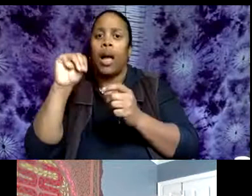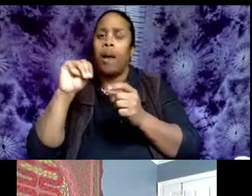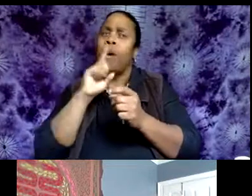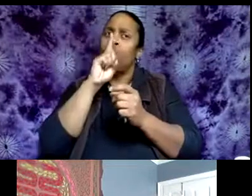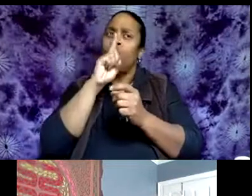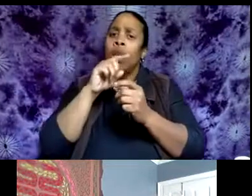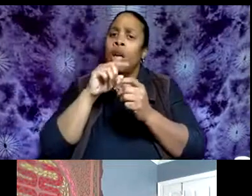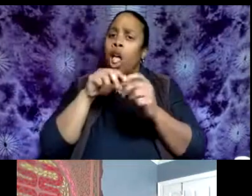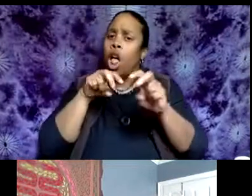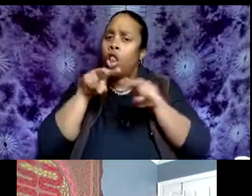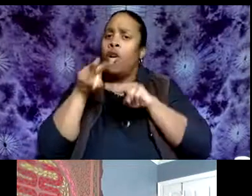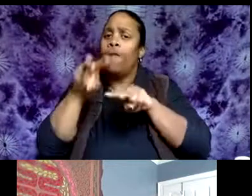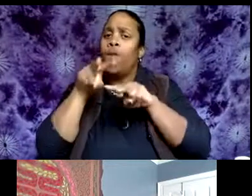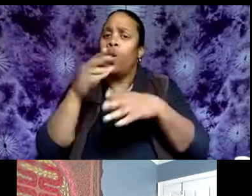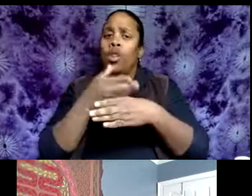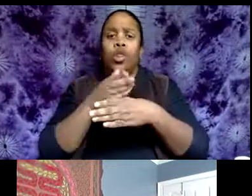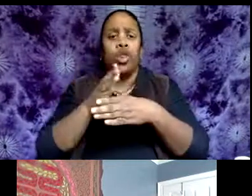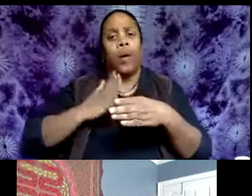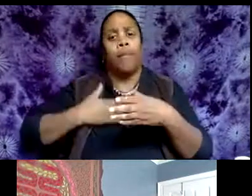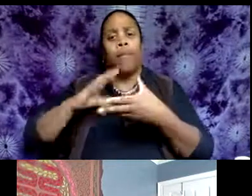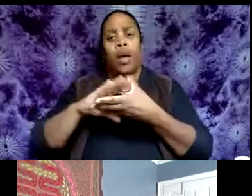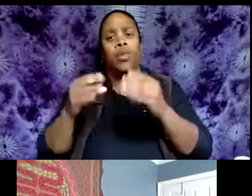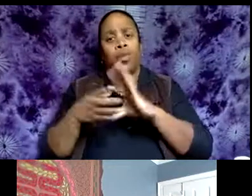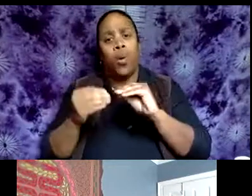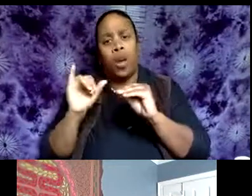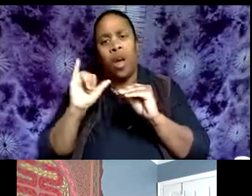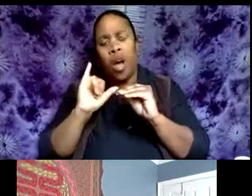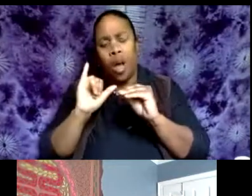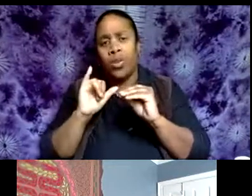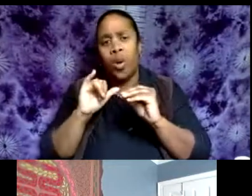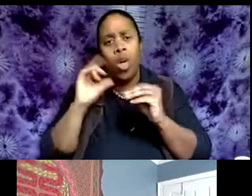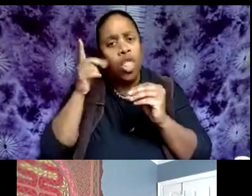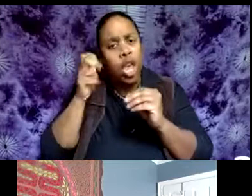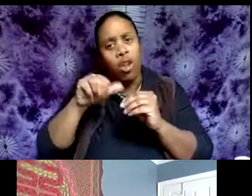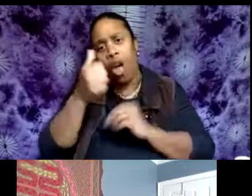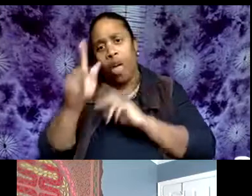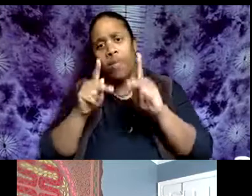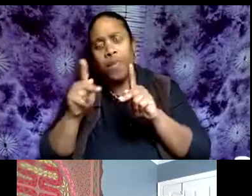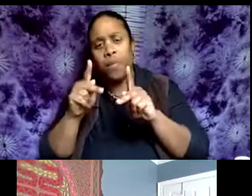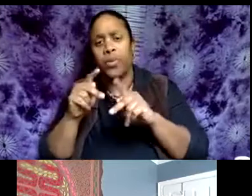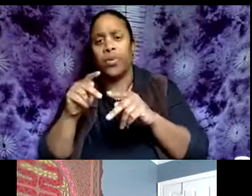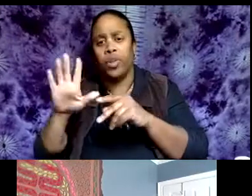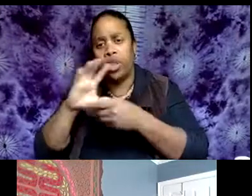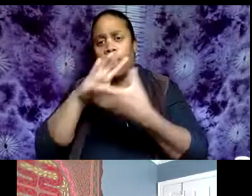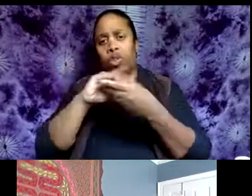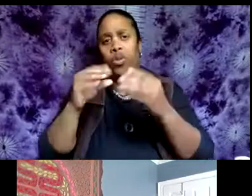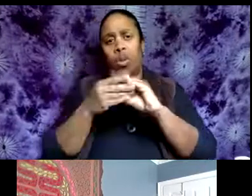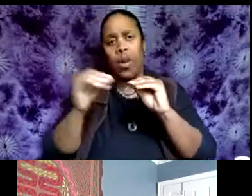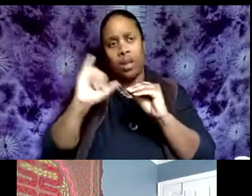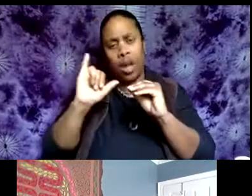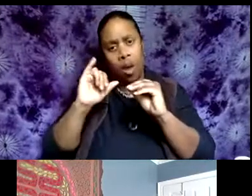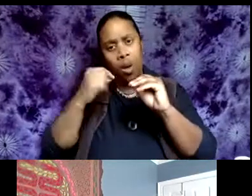forward to sharing my story, and especially to hearing everyone else's stories and finding out how we can best